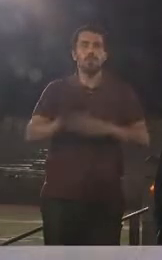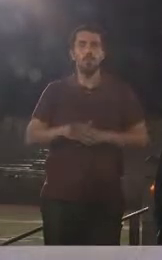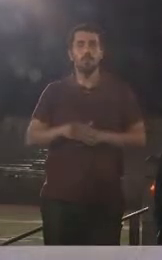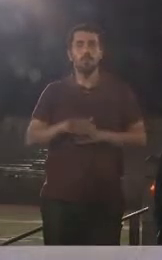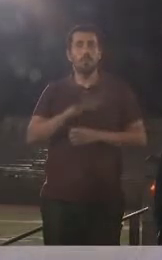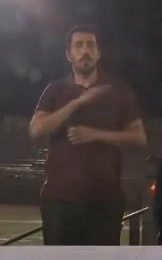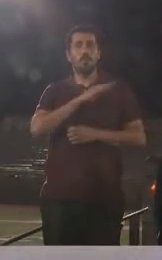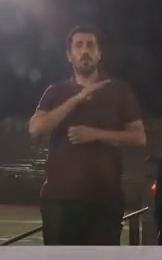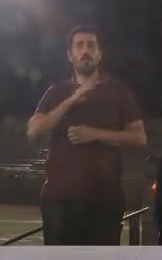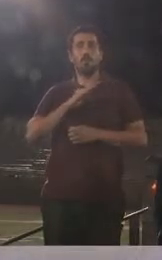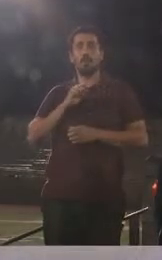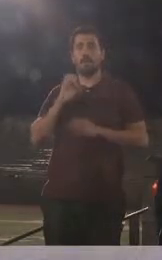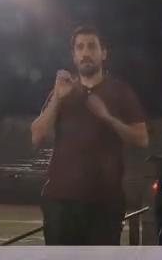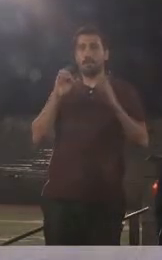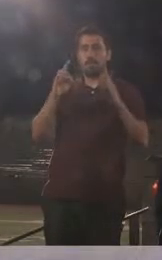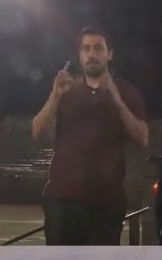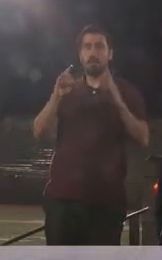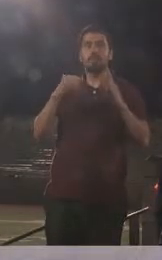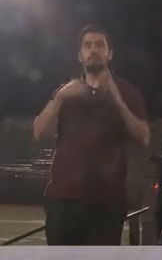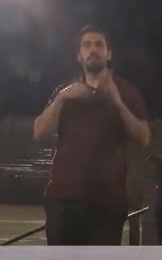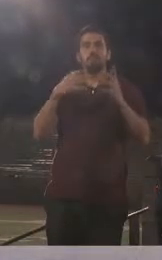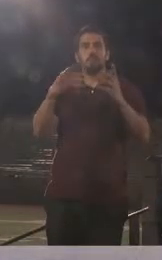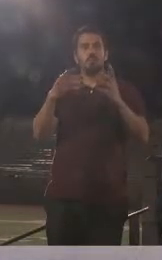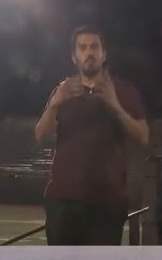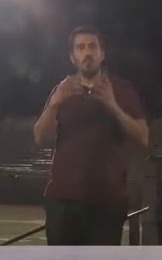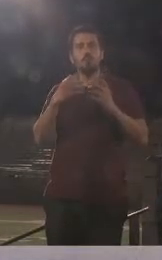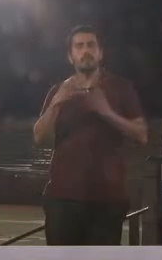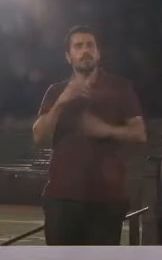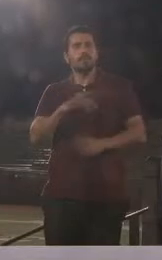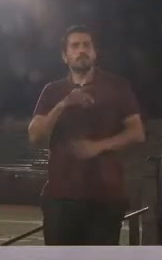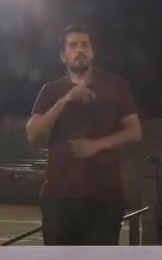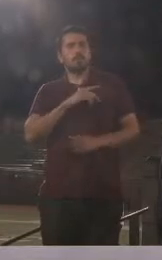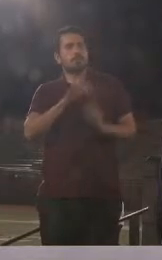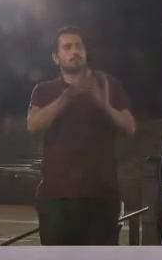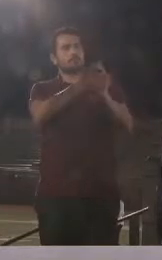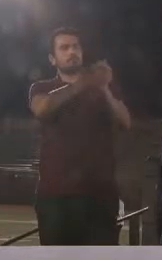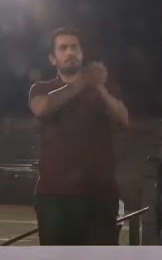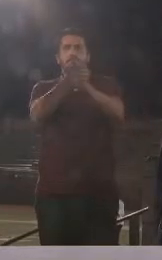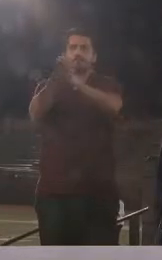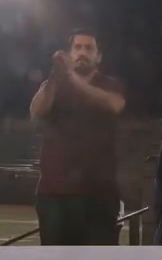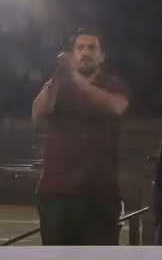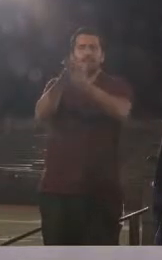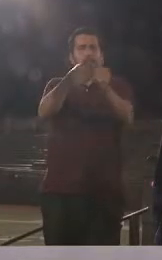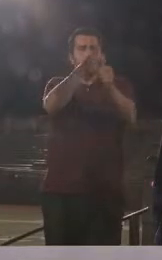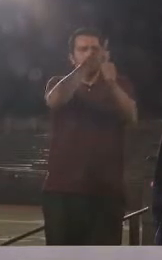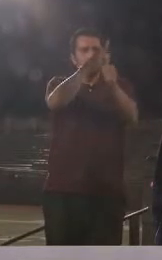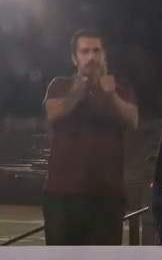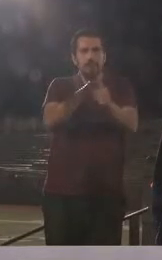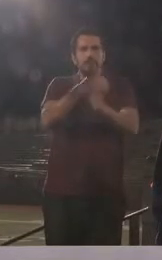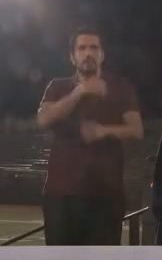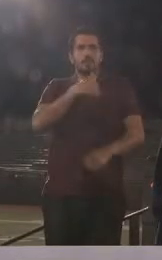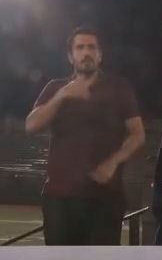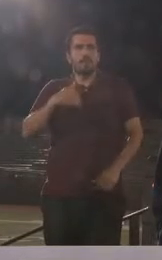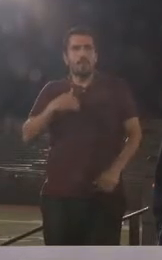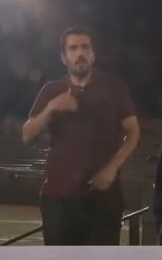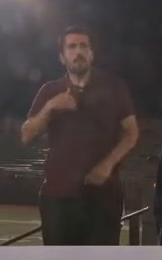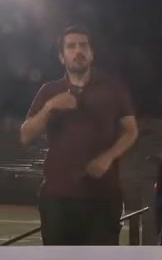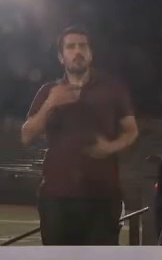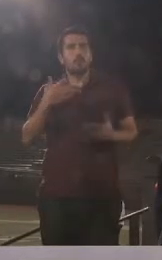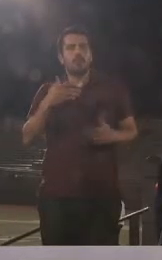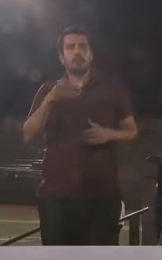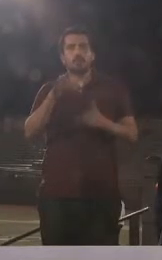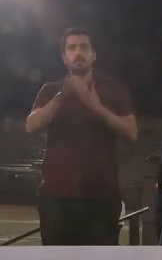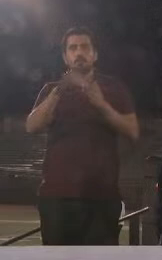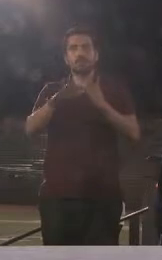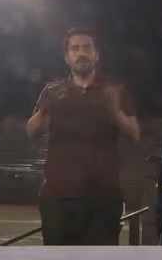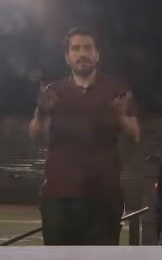of the Board of Education, I would like to extend my personal congratulations to each member of the Highlands High School Class